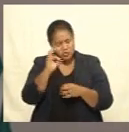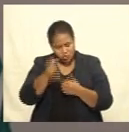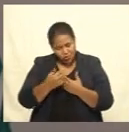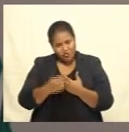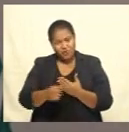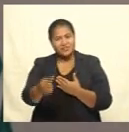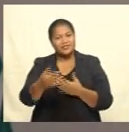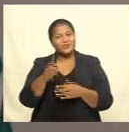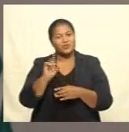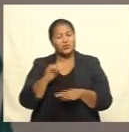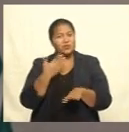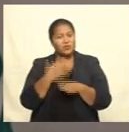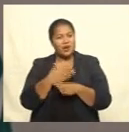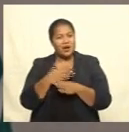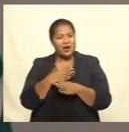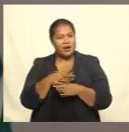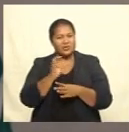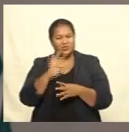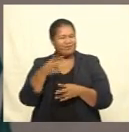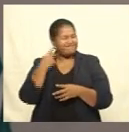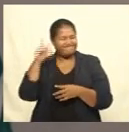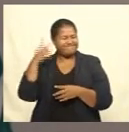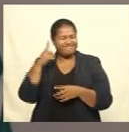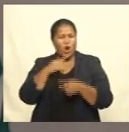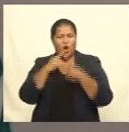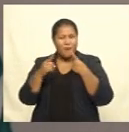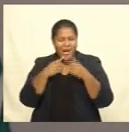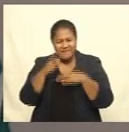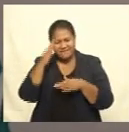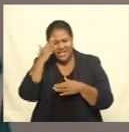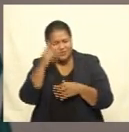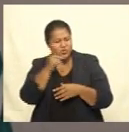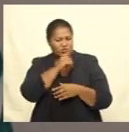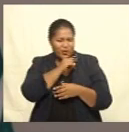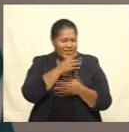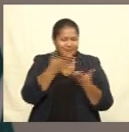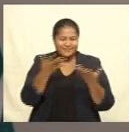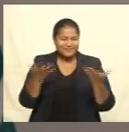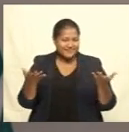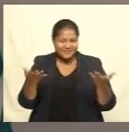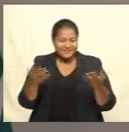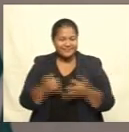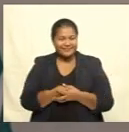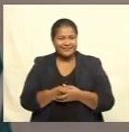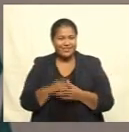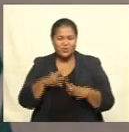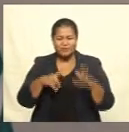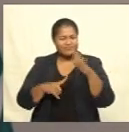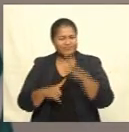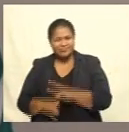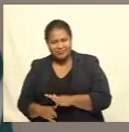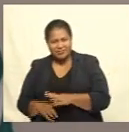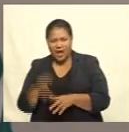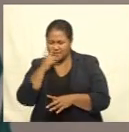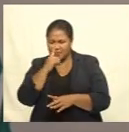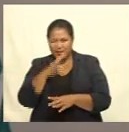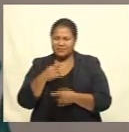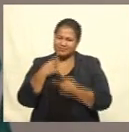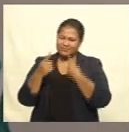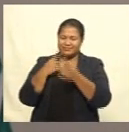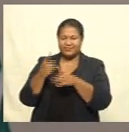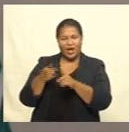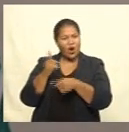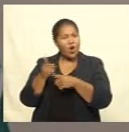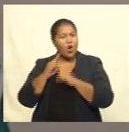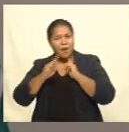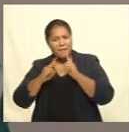They should not let comments on Facebook or Twitter or people sitting at home making sarcastic comments